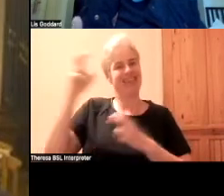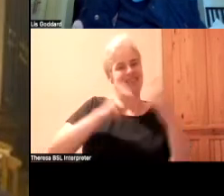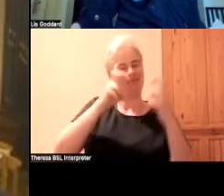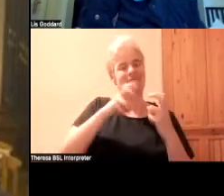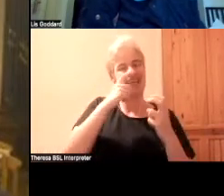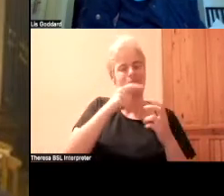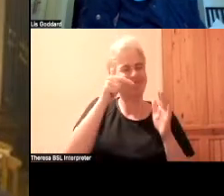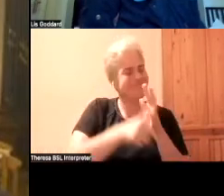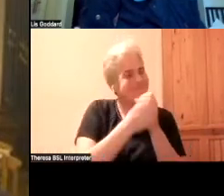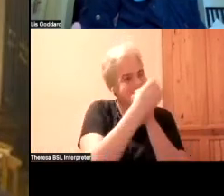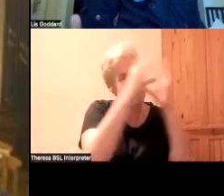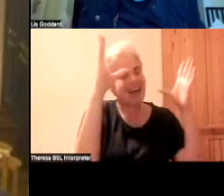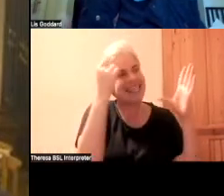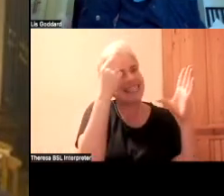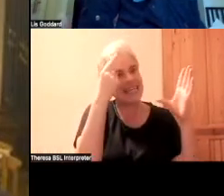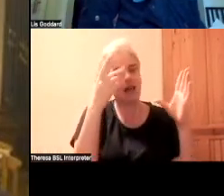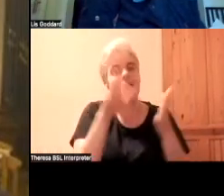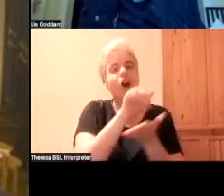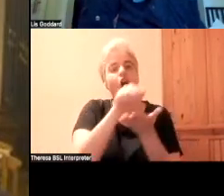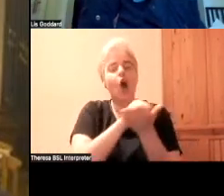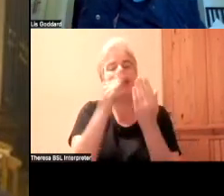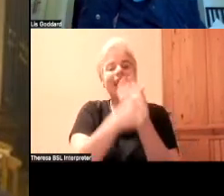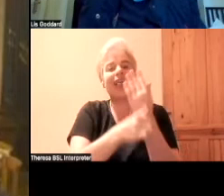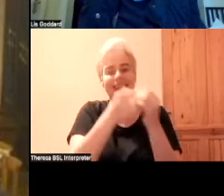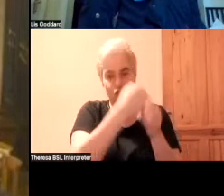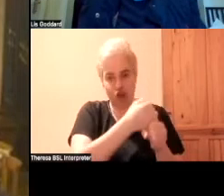deep understanding of the Holy Catholic Church,